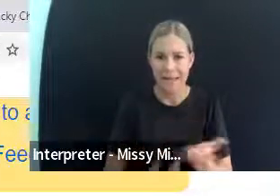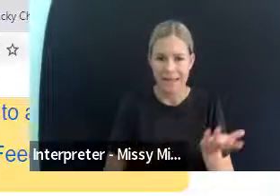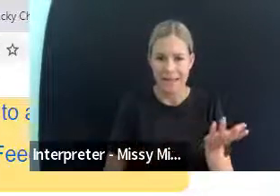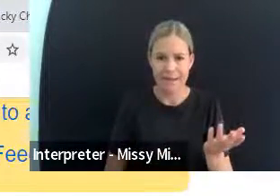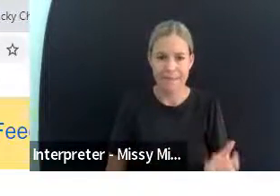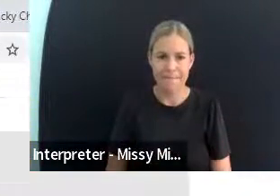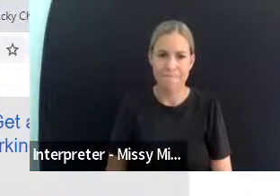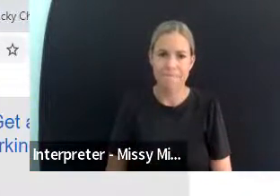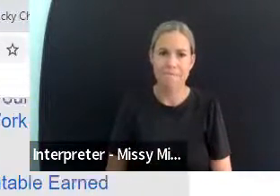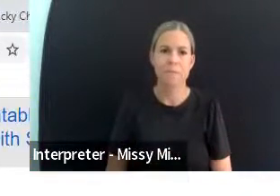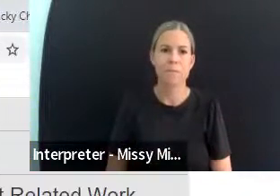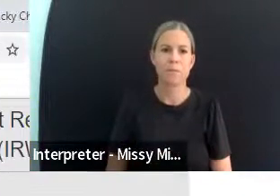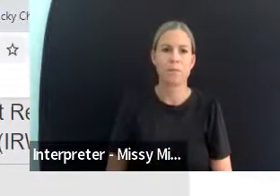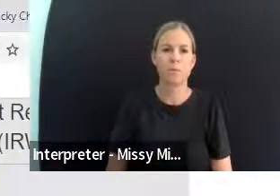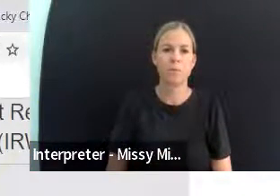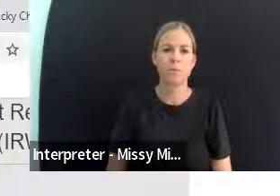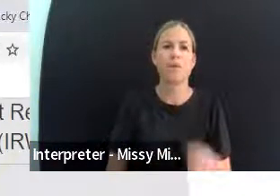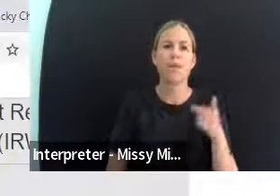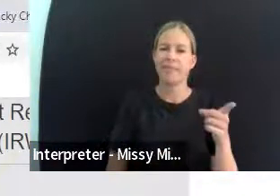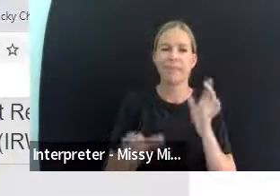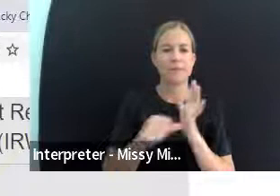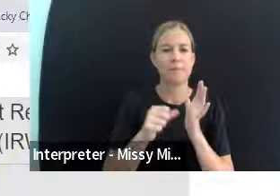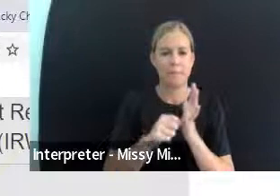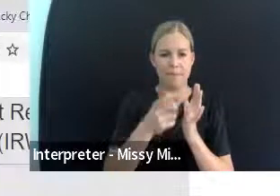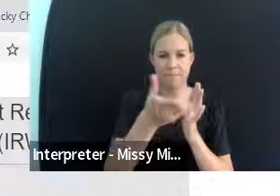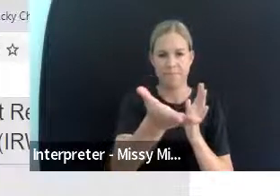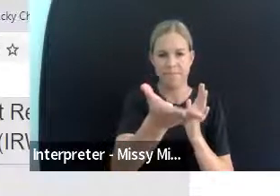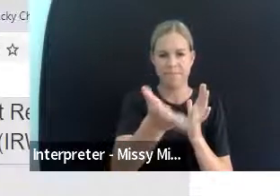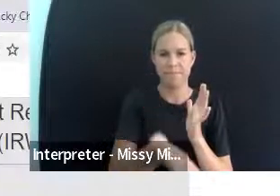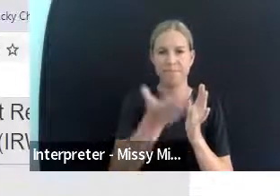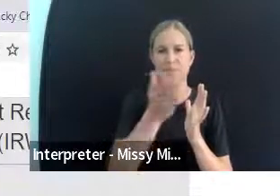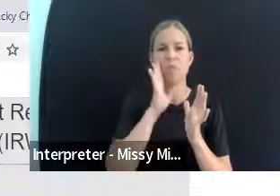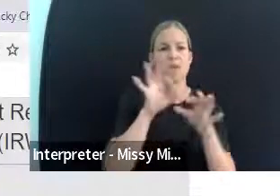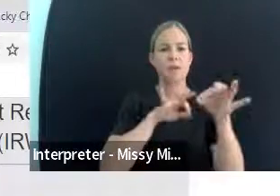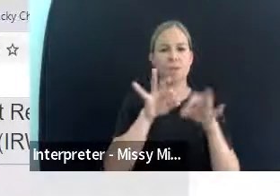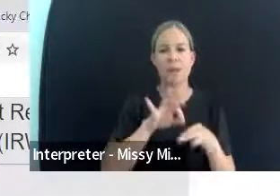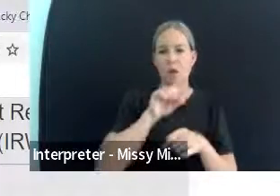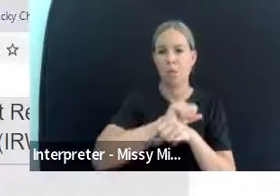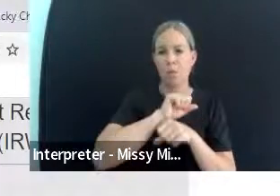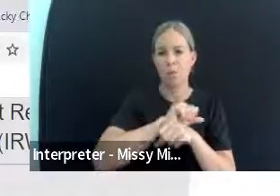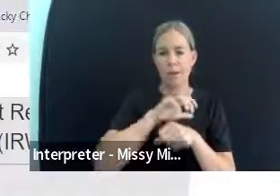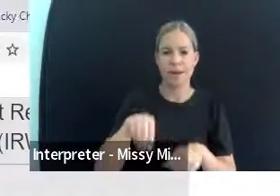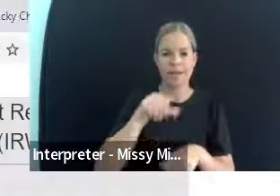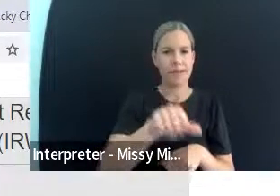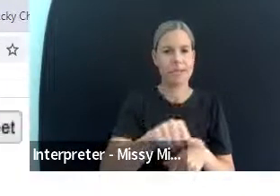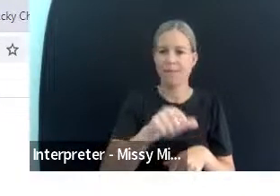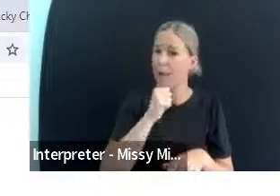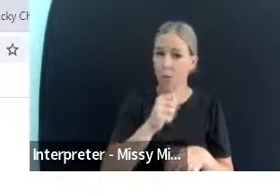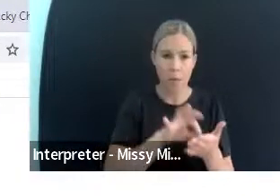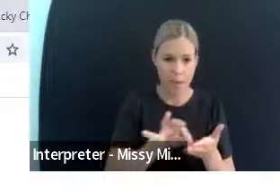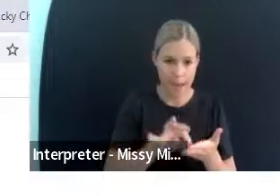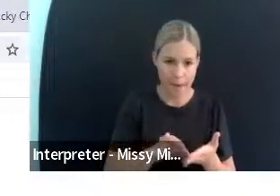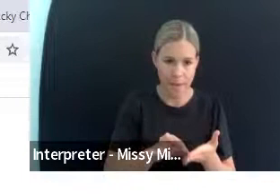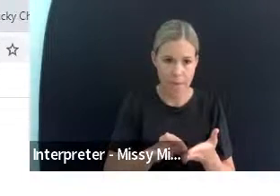their SSI payment. And this page, again, will go on to talk about work expenses that aren't counted, impairment-related work